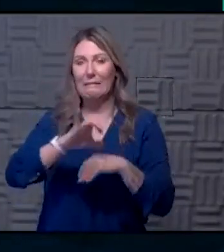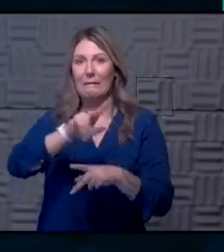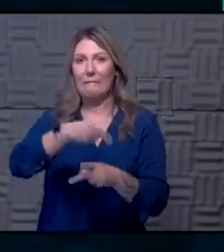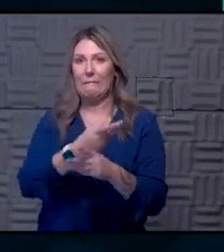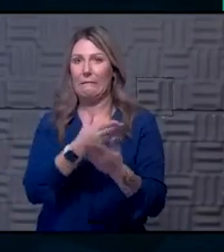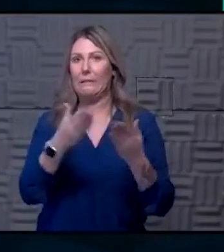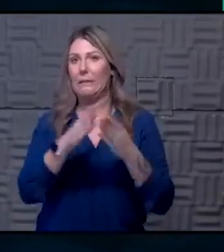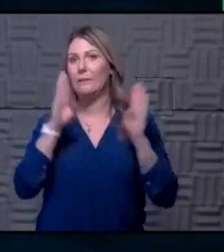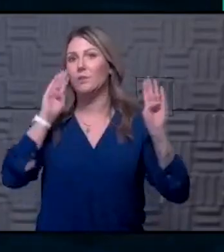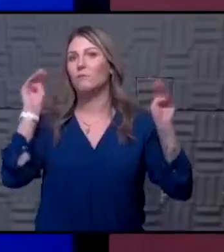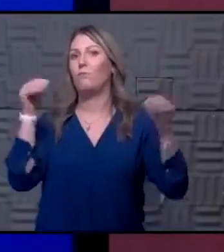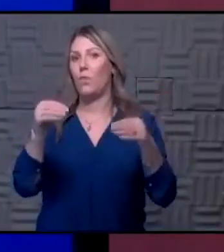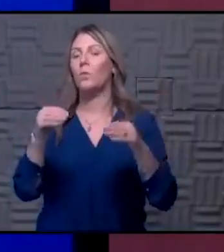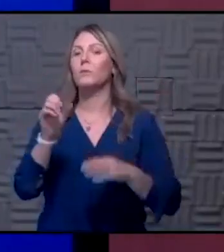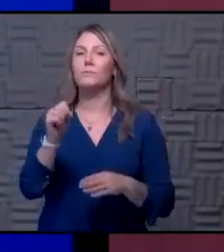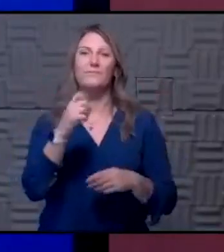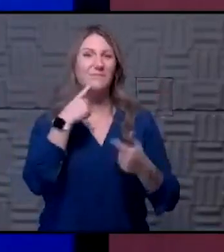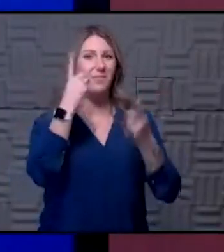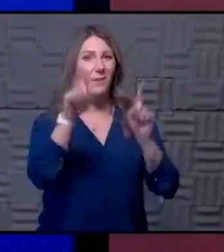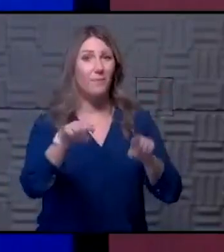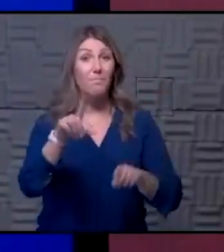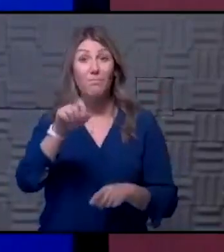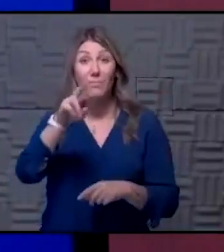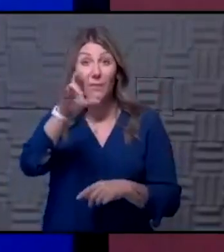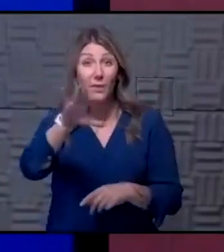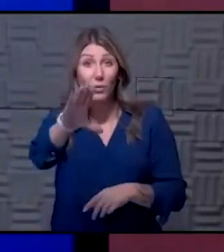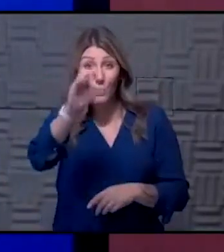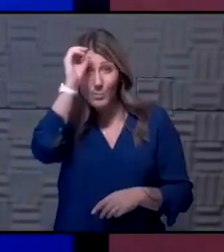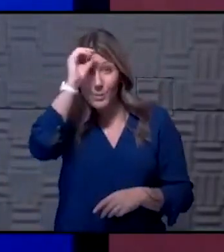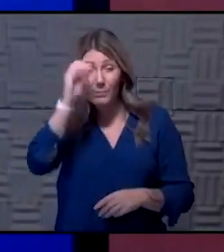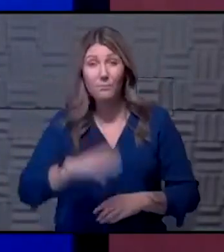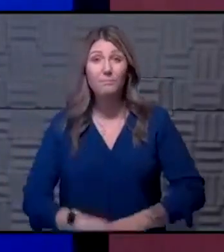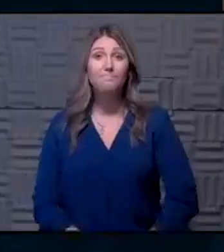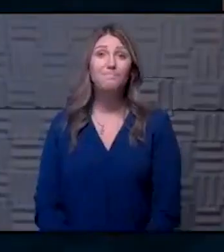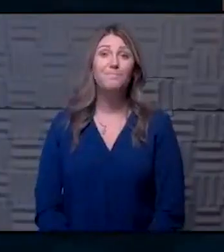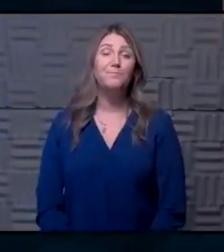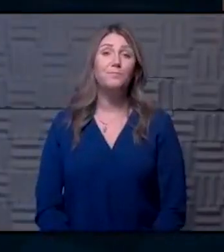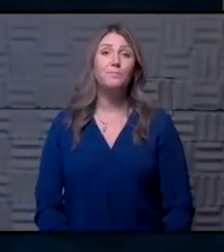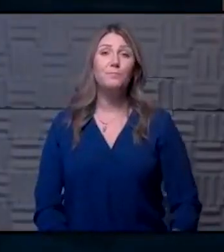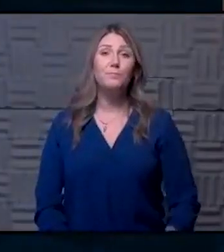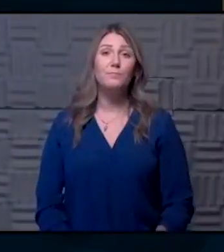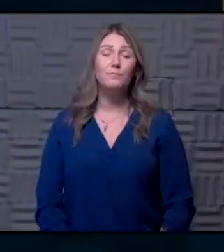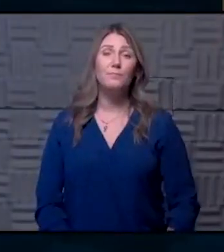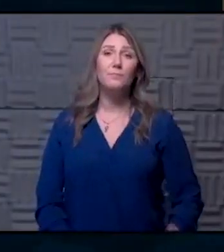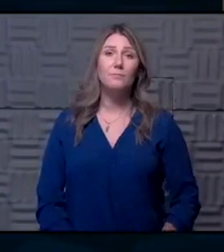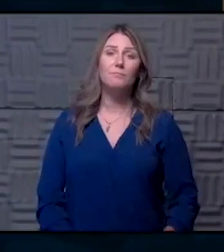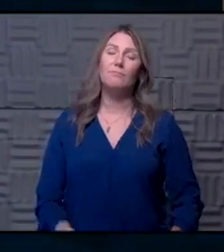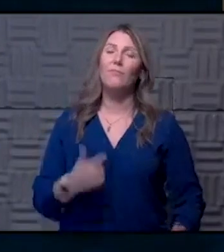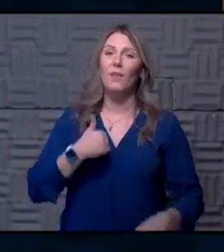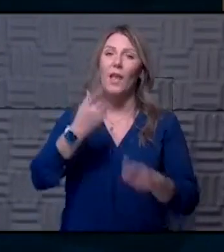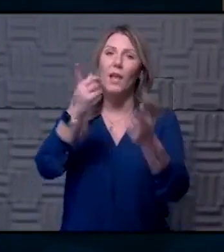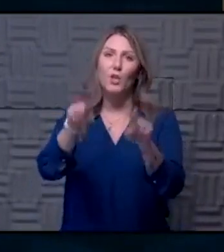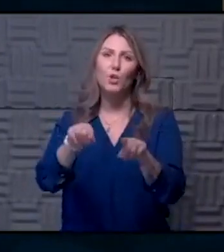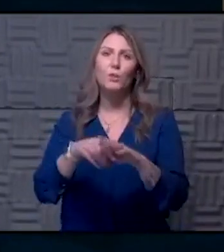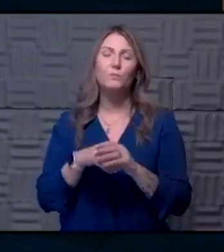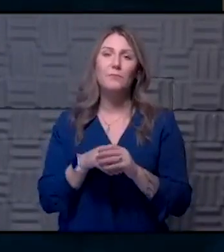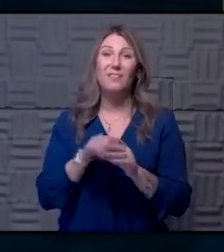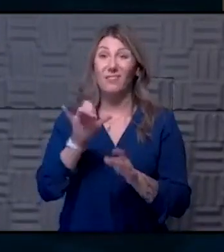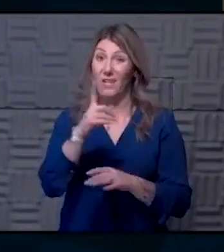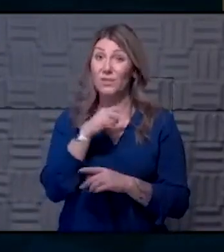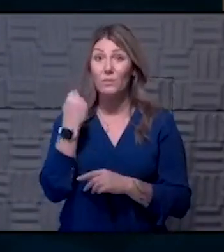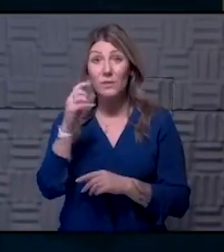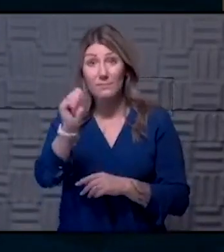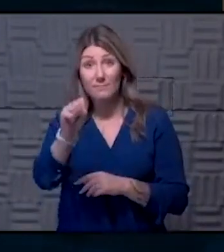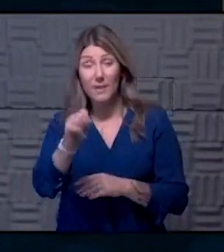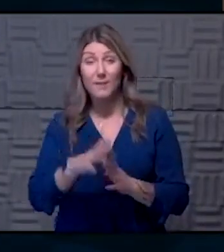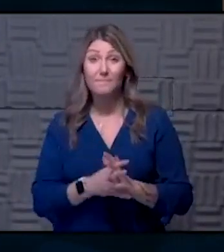on. Yeah, I agree. Larry, thoughts that you might have around that? No, I would agree. I mean, it's a risk.